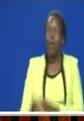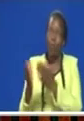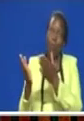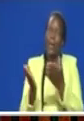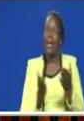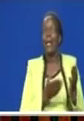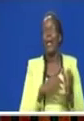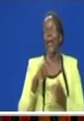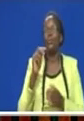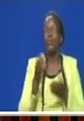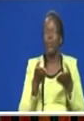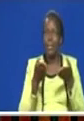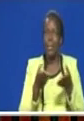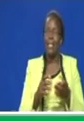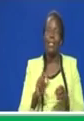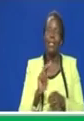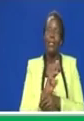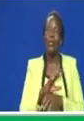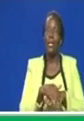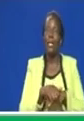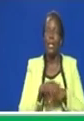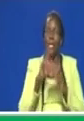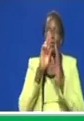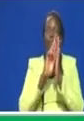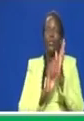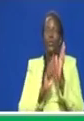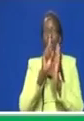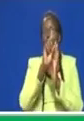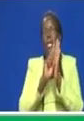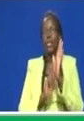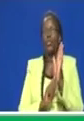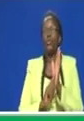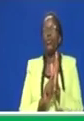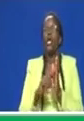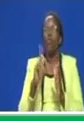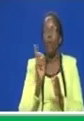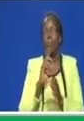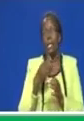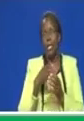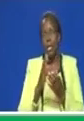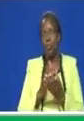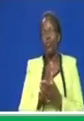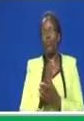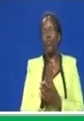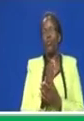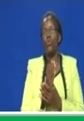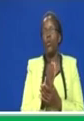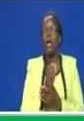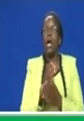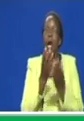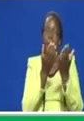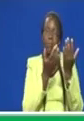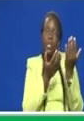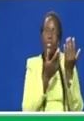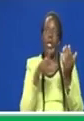Welcome to this secondary English revision lesson where I will be taking you through